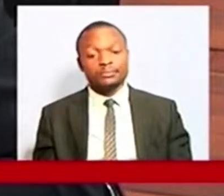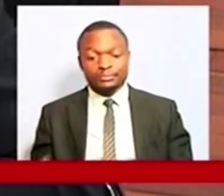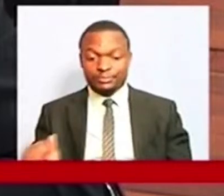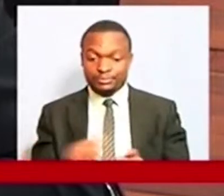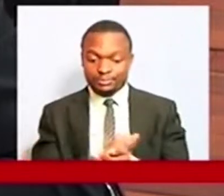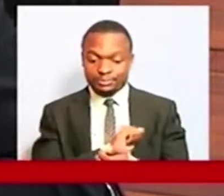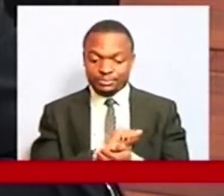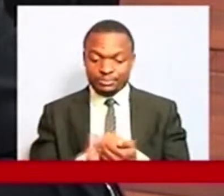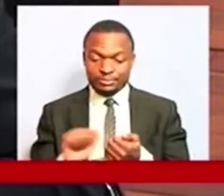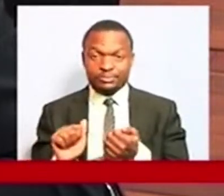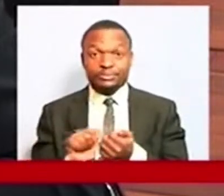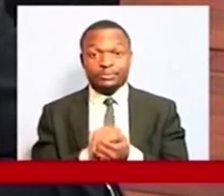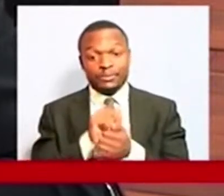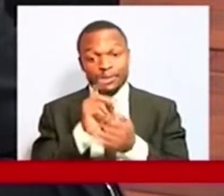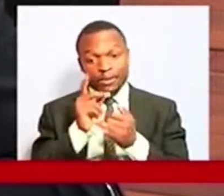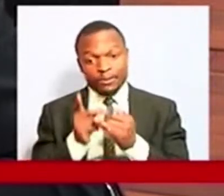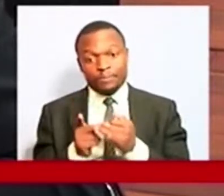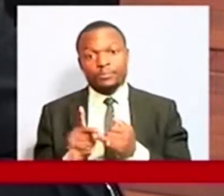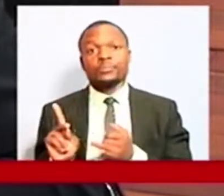disaster component